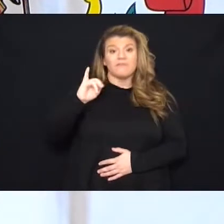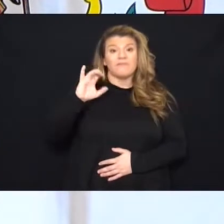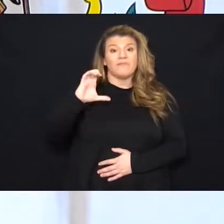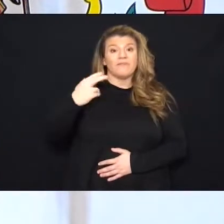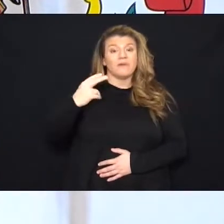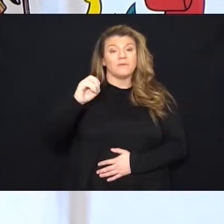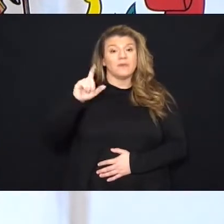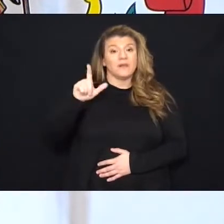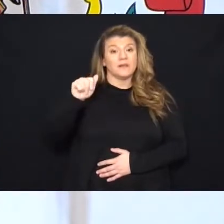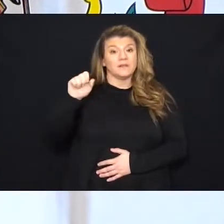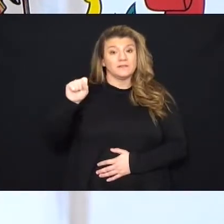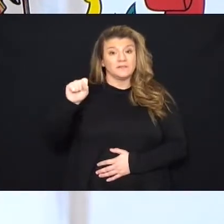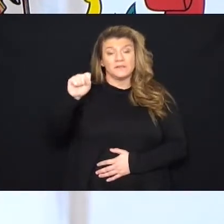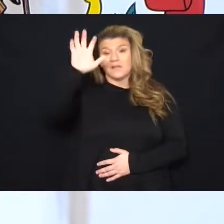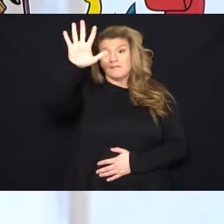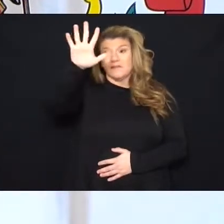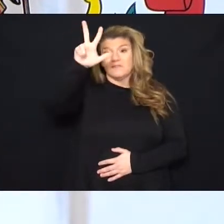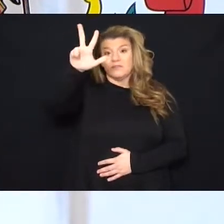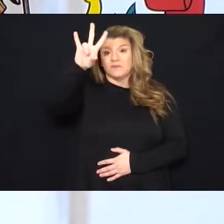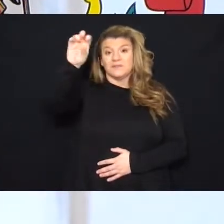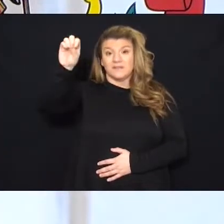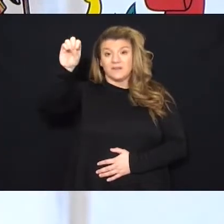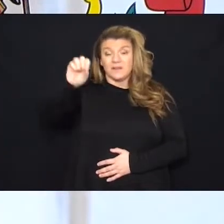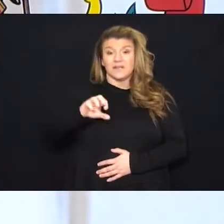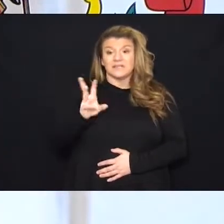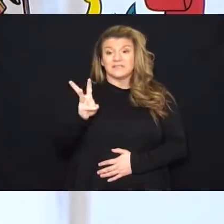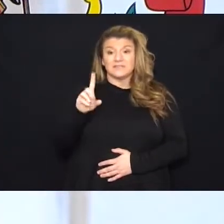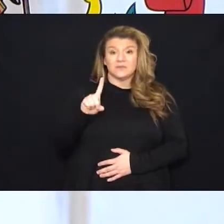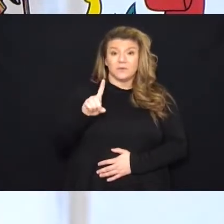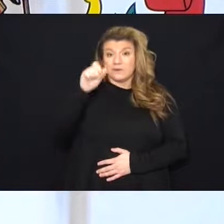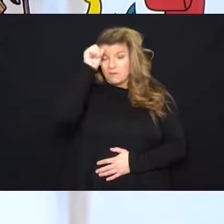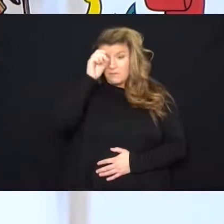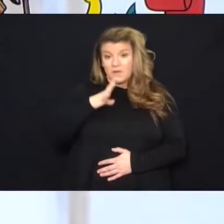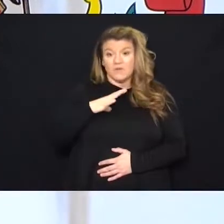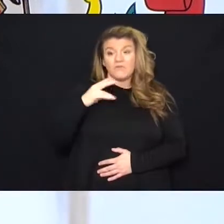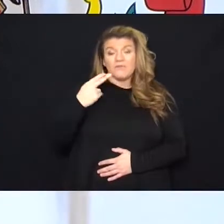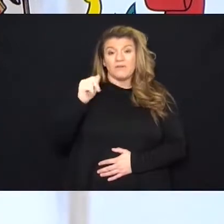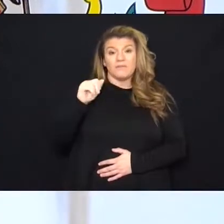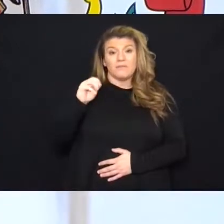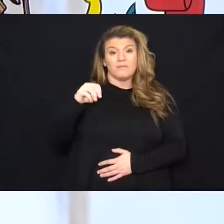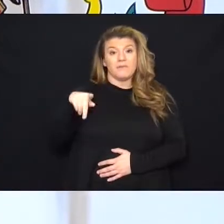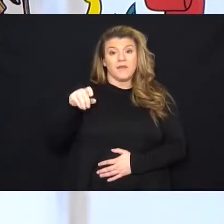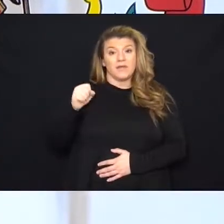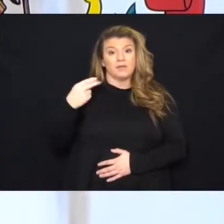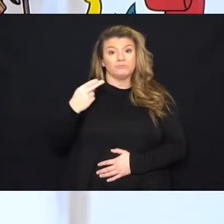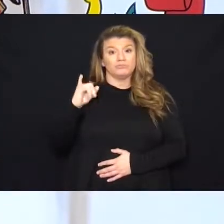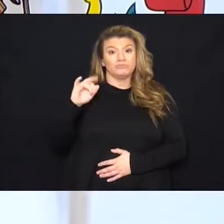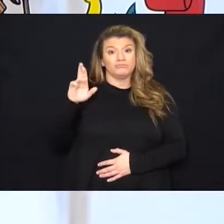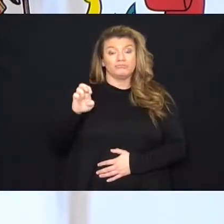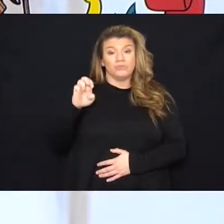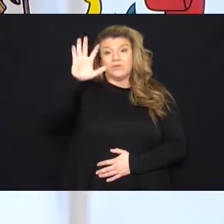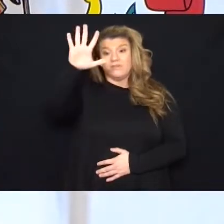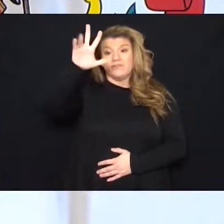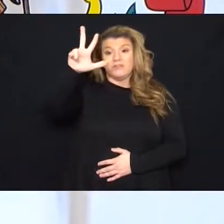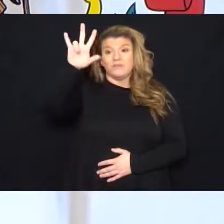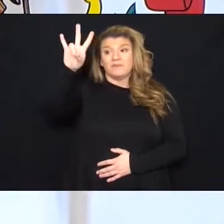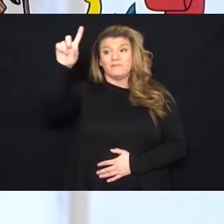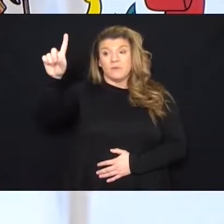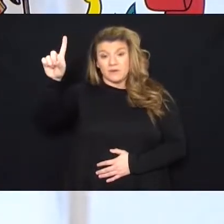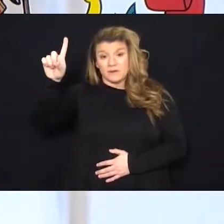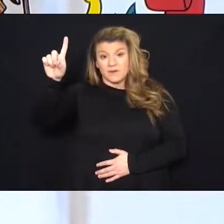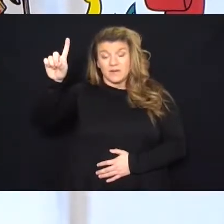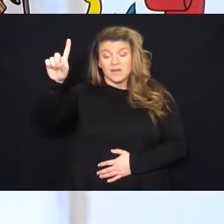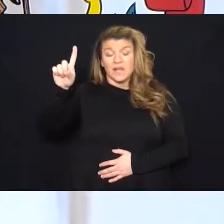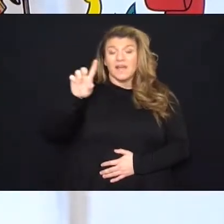County. The 5,370th death, a 61-year-old male from Hampshire County. The 5,371st death,